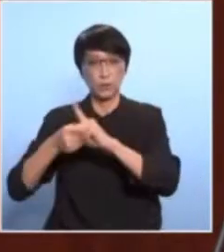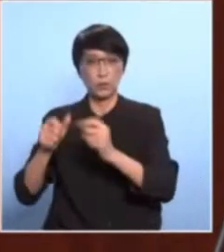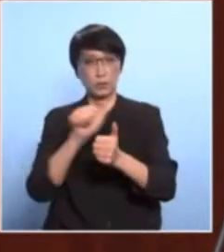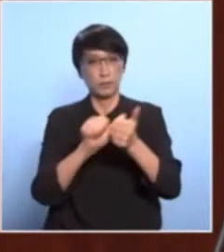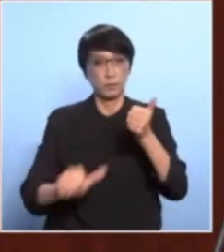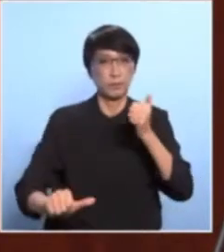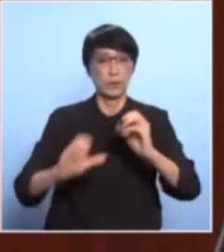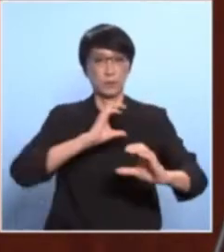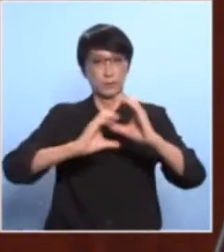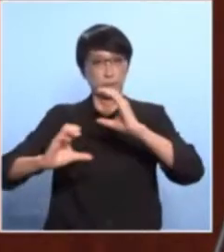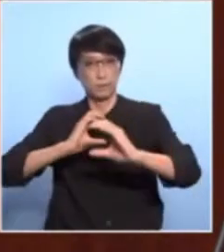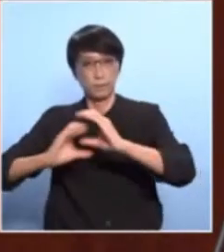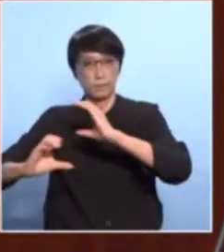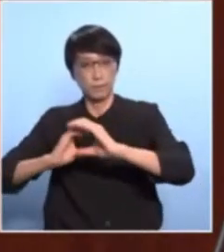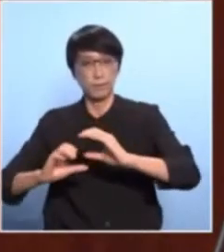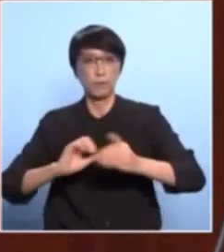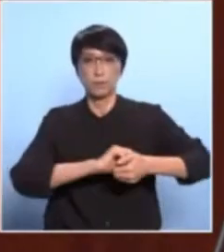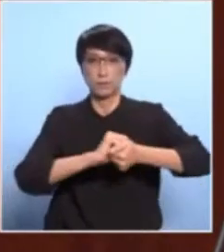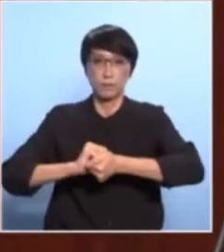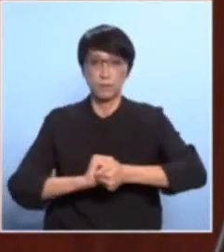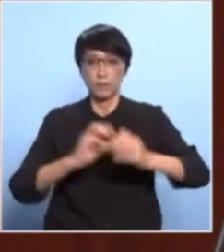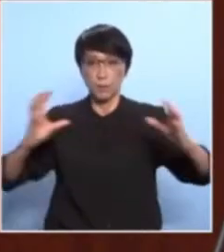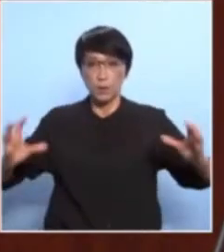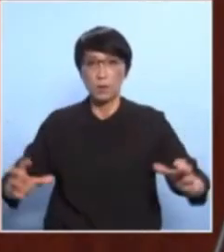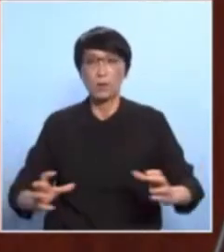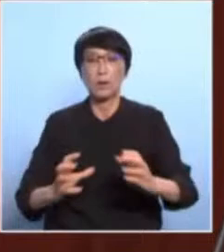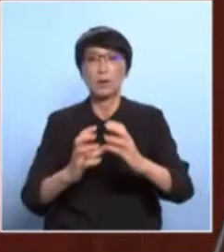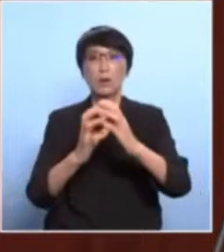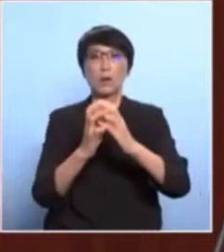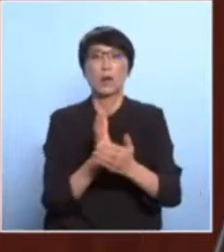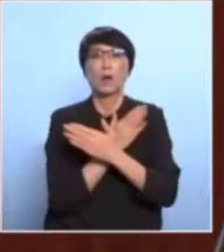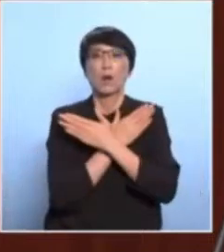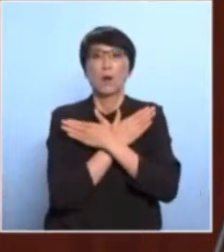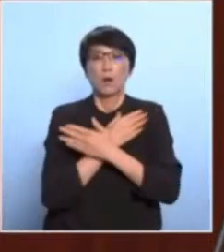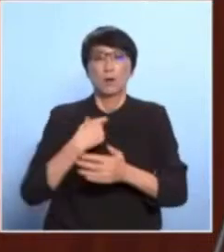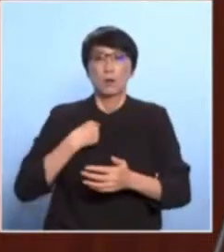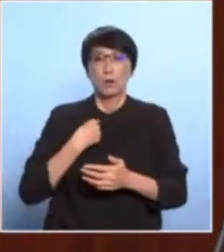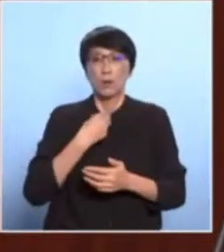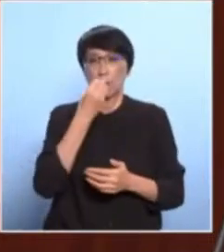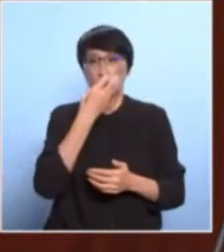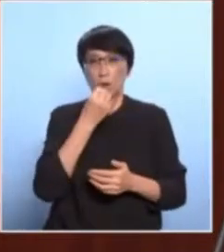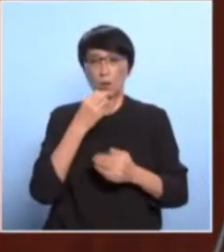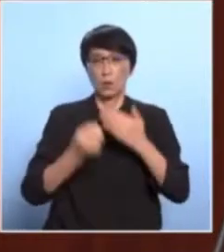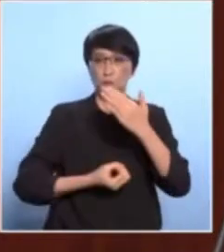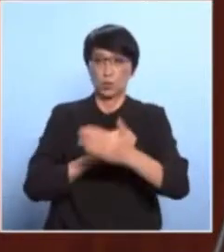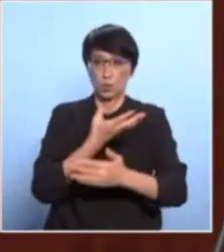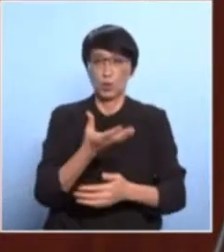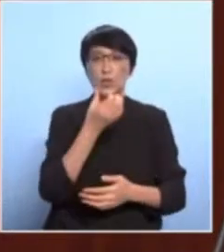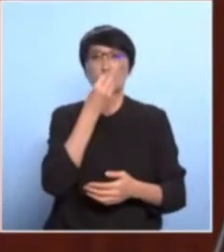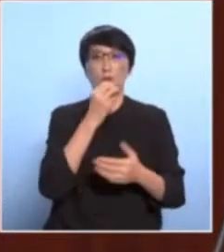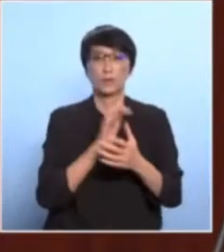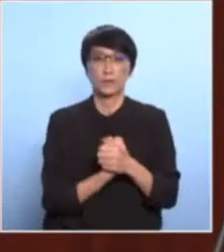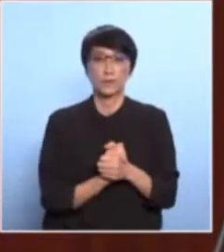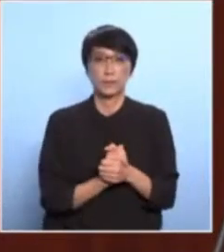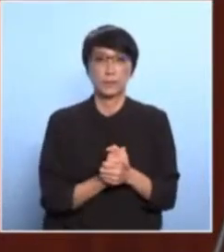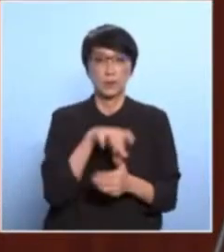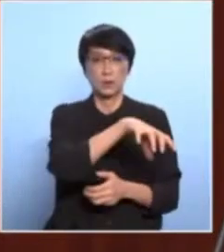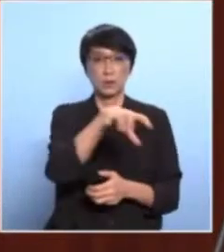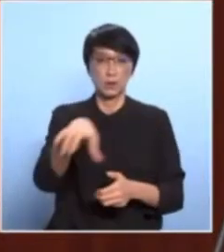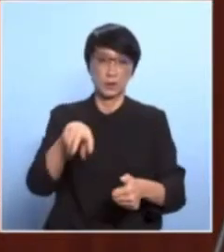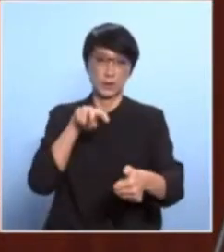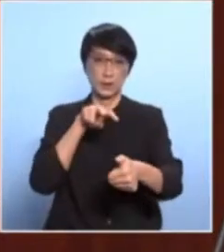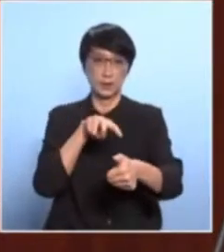force dedicated to the country and Hong Kong. The Constitutional and Mainland Affairs Bureau will take forward the regular exchange mechanism to